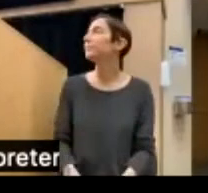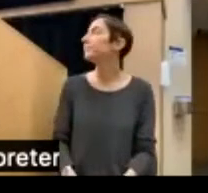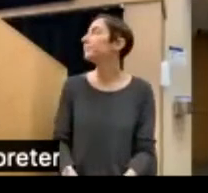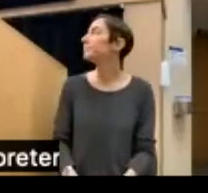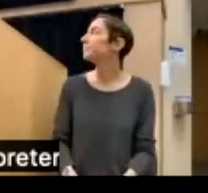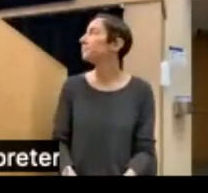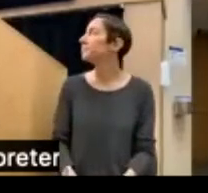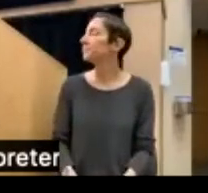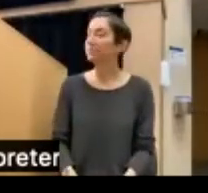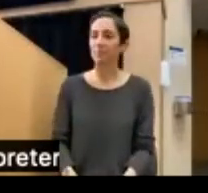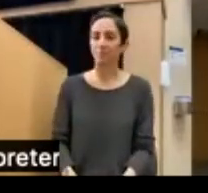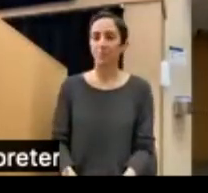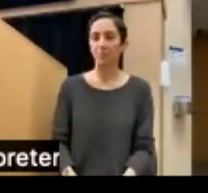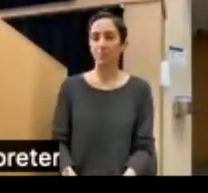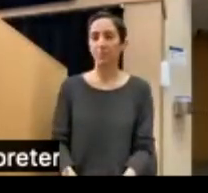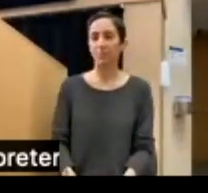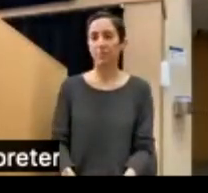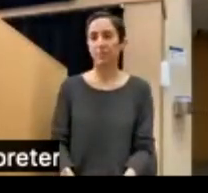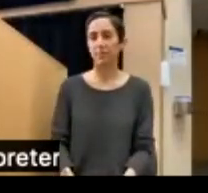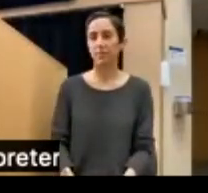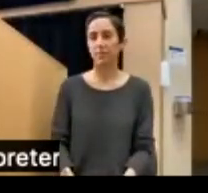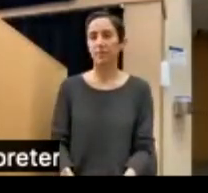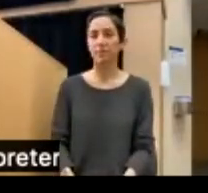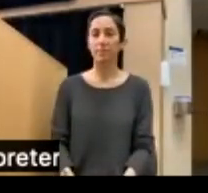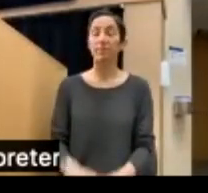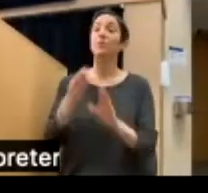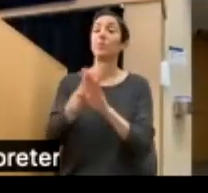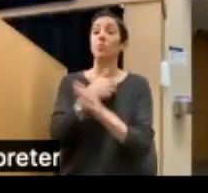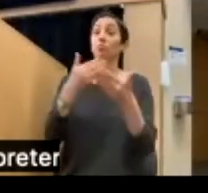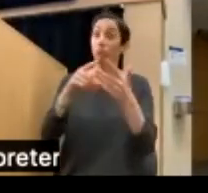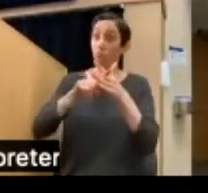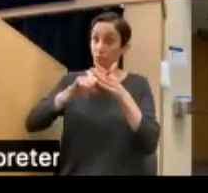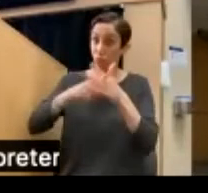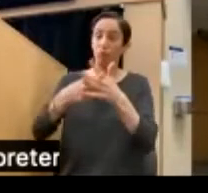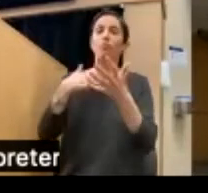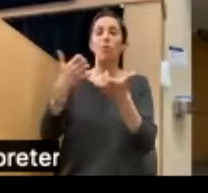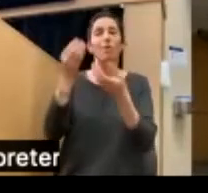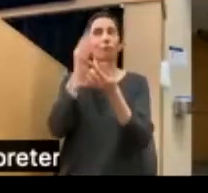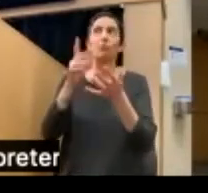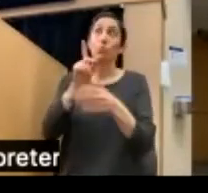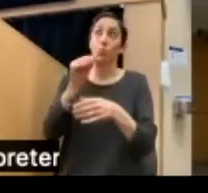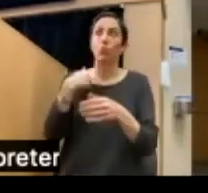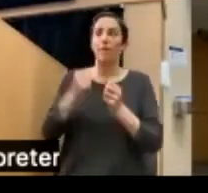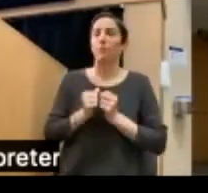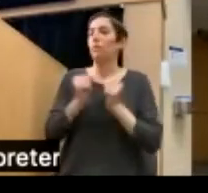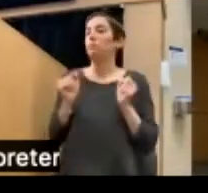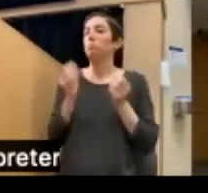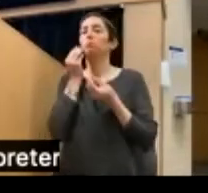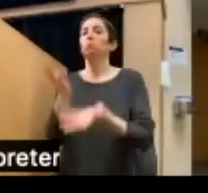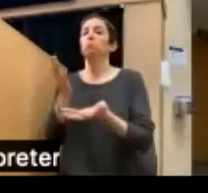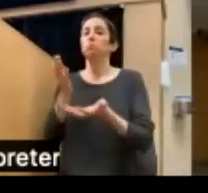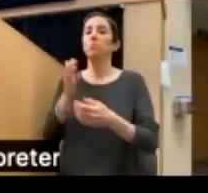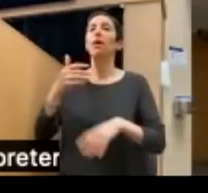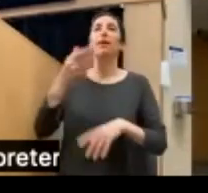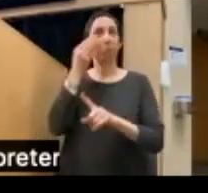So before we begin this work, I want to say I actually do have a disclosure, which is that I am